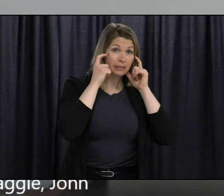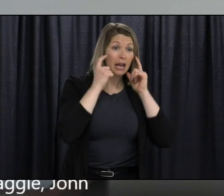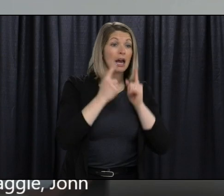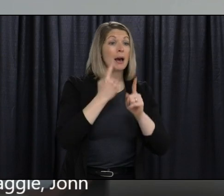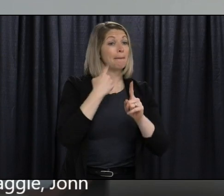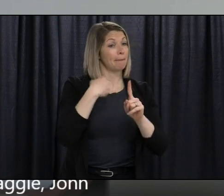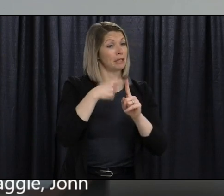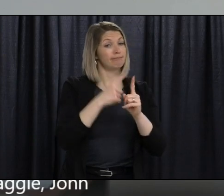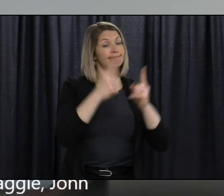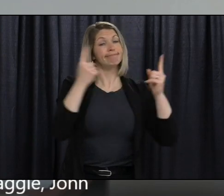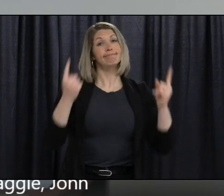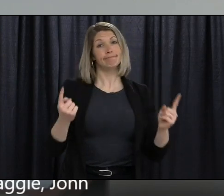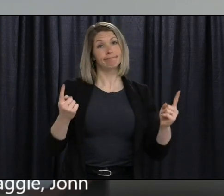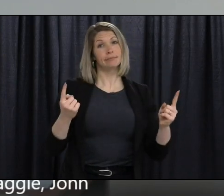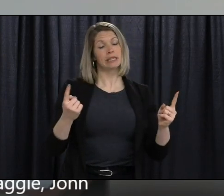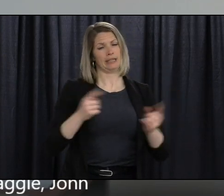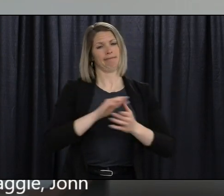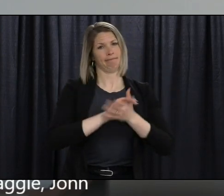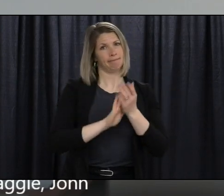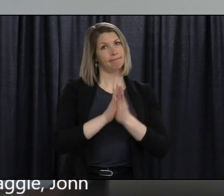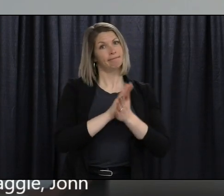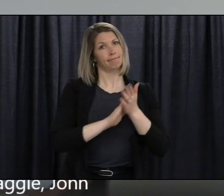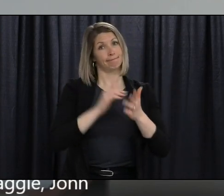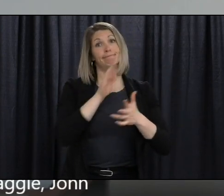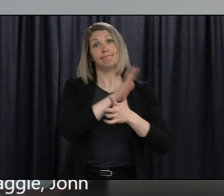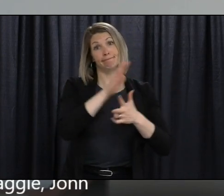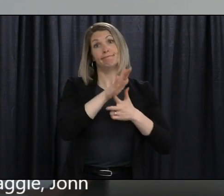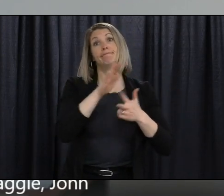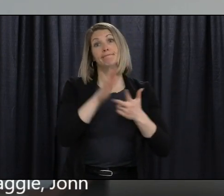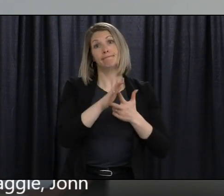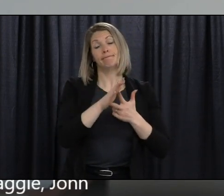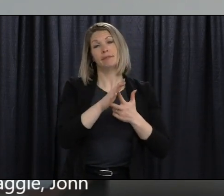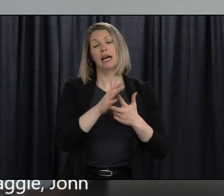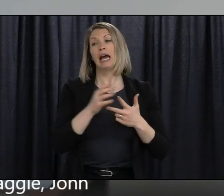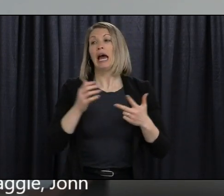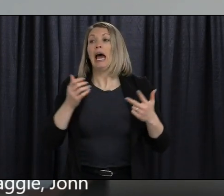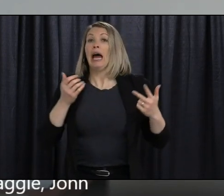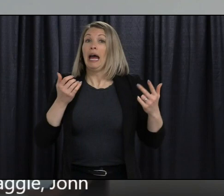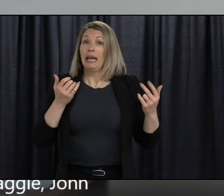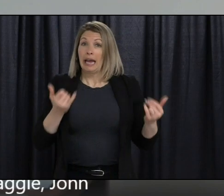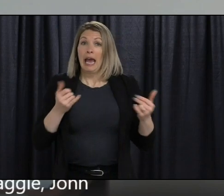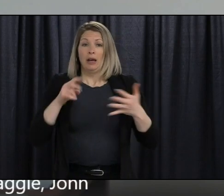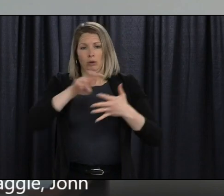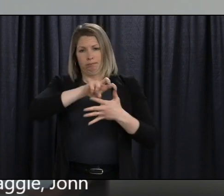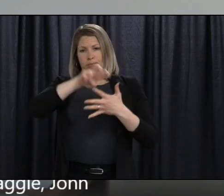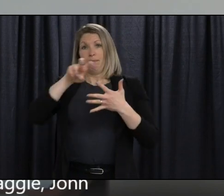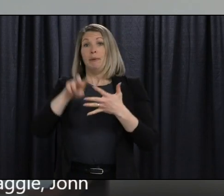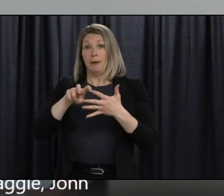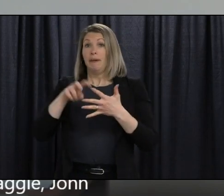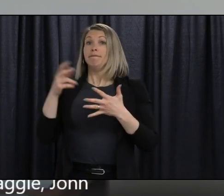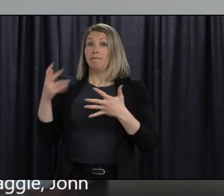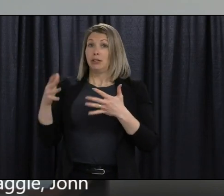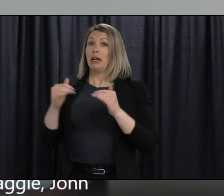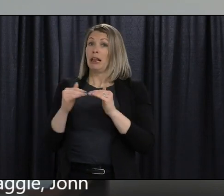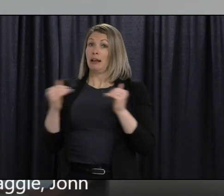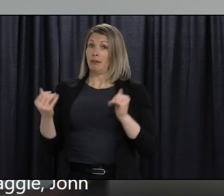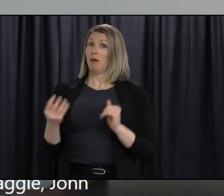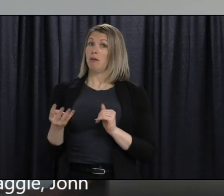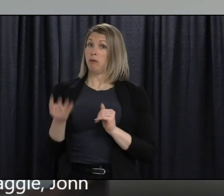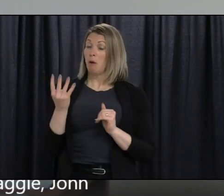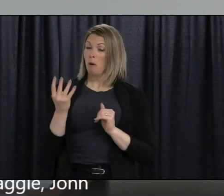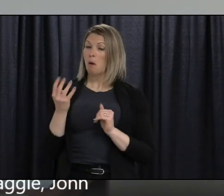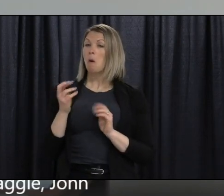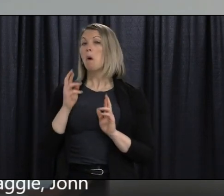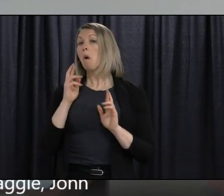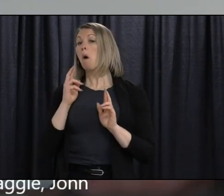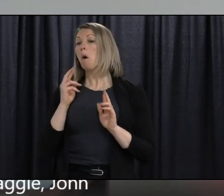of life. The challenge now is opening the door and relaxing to alert level 4 with the prospect of going to alert level 3